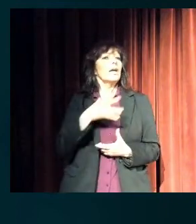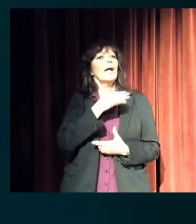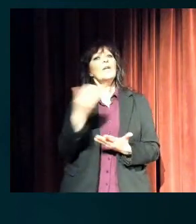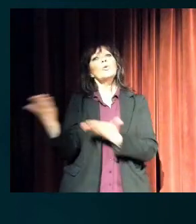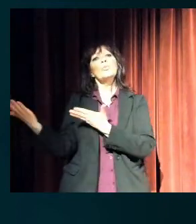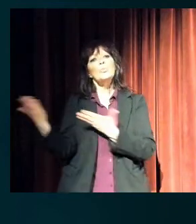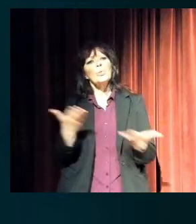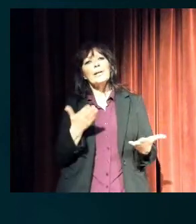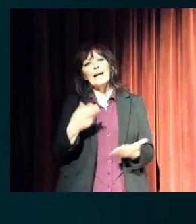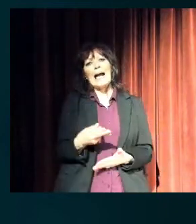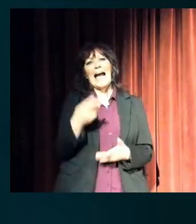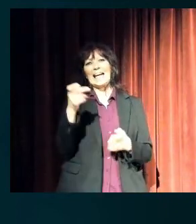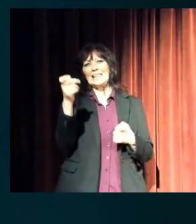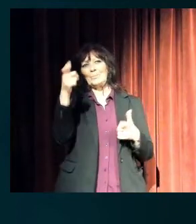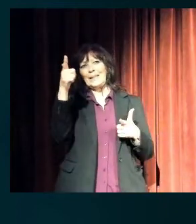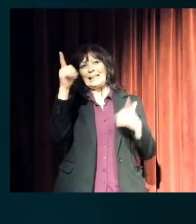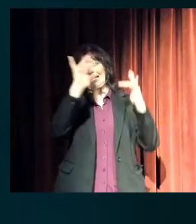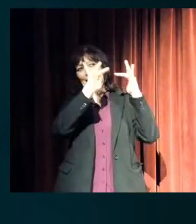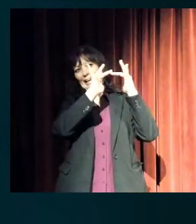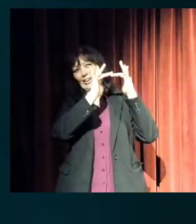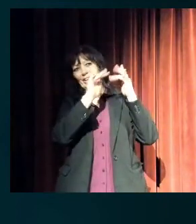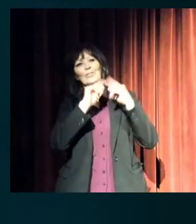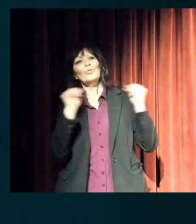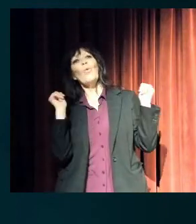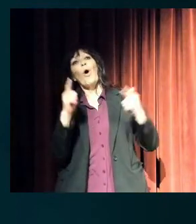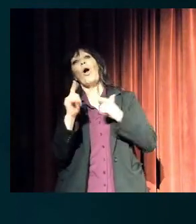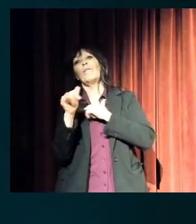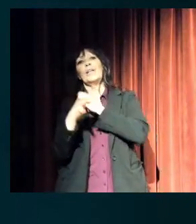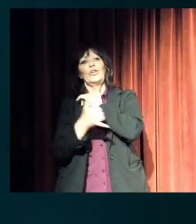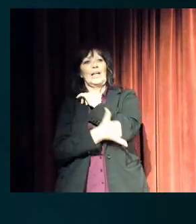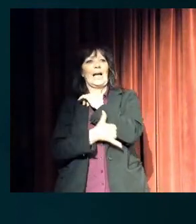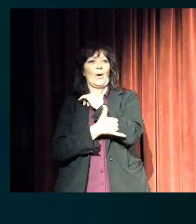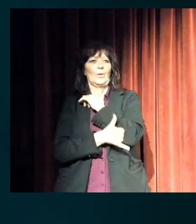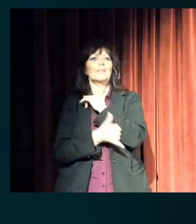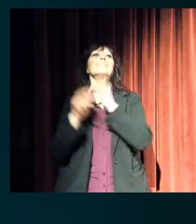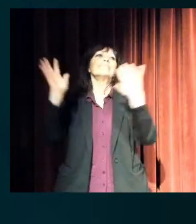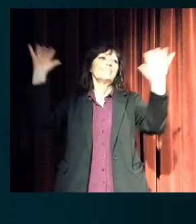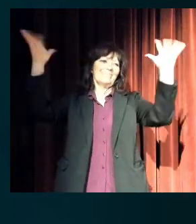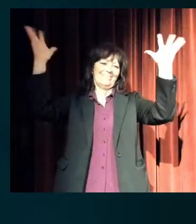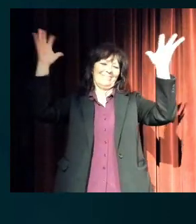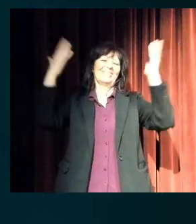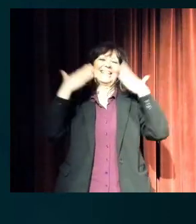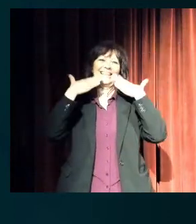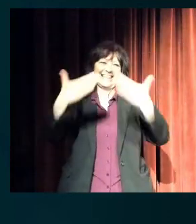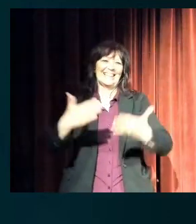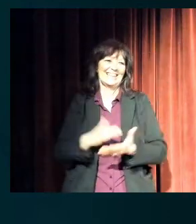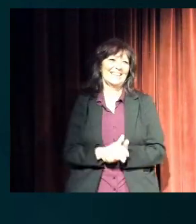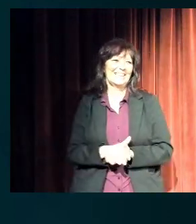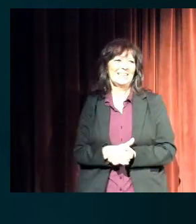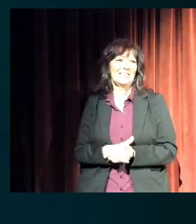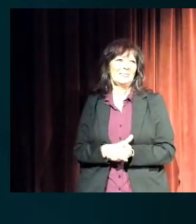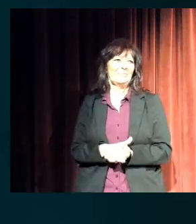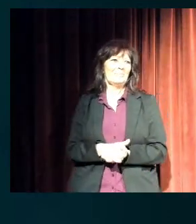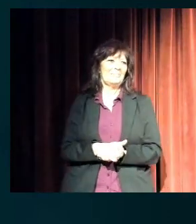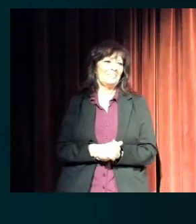and bringing high-speed broadband to all of Erie County. Thank you.